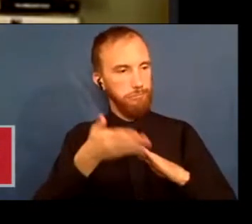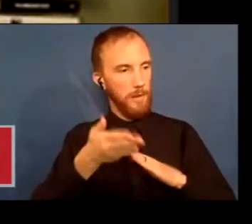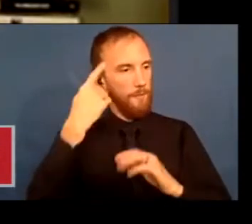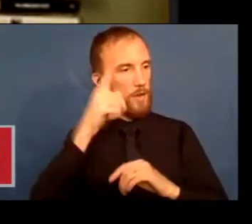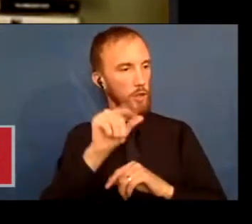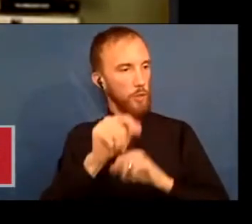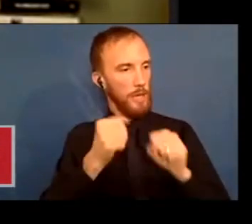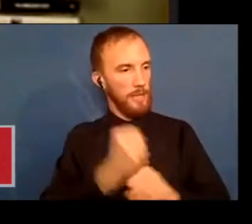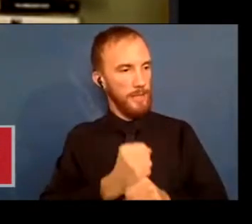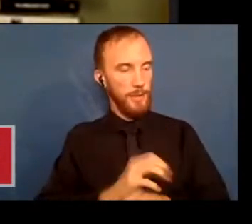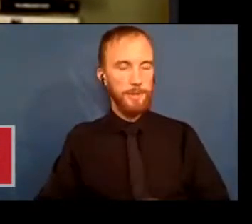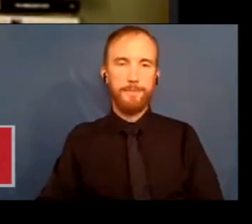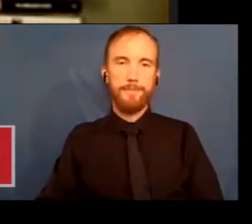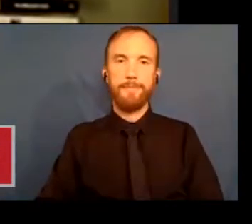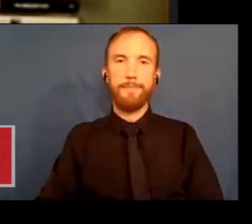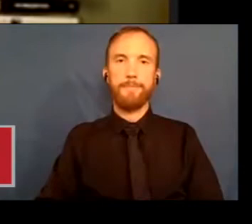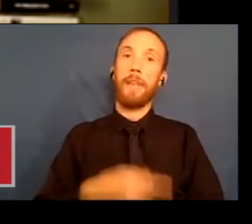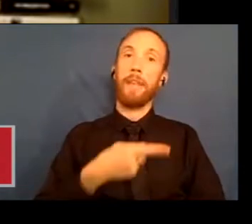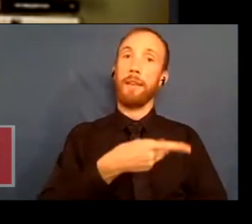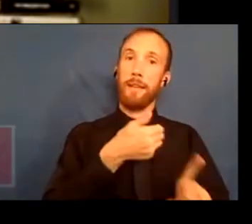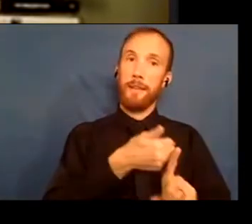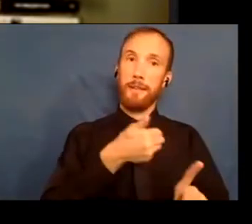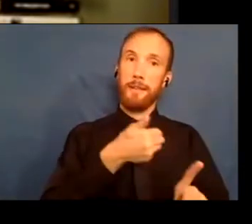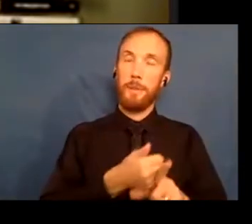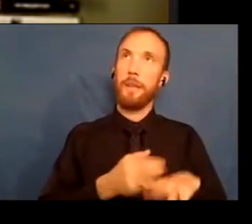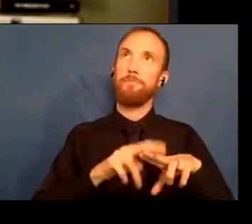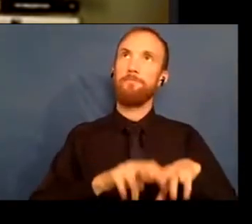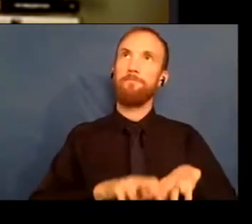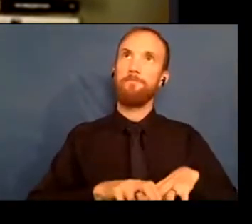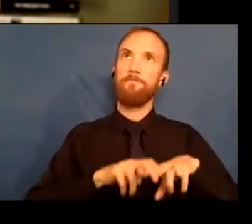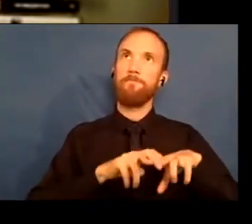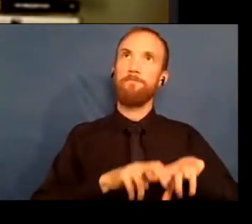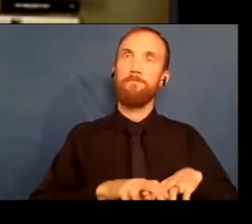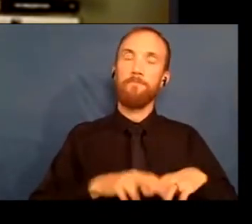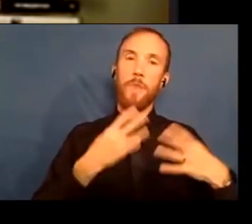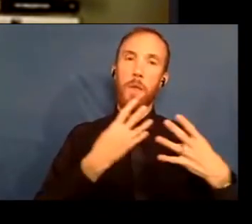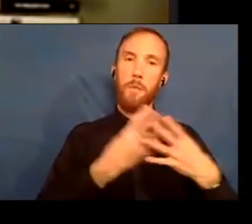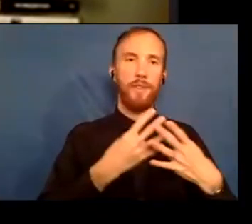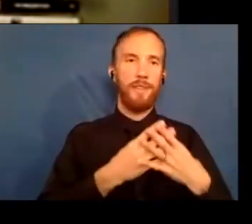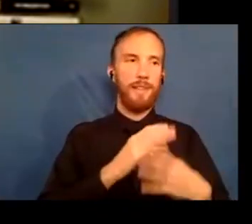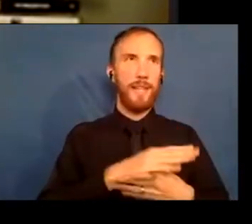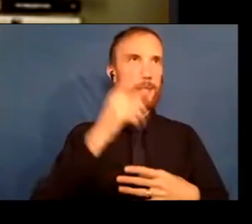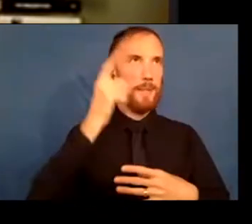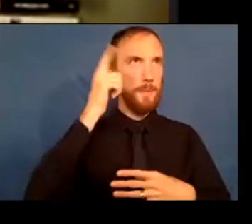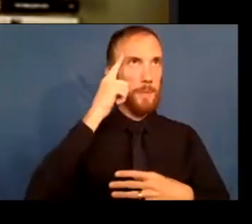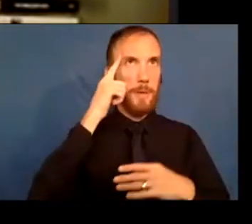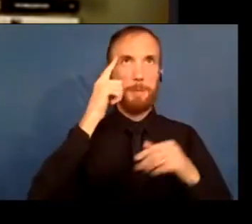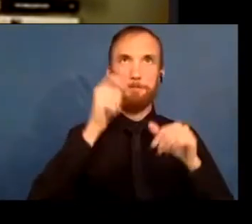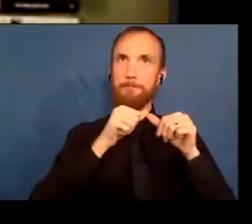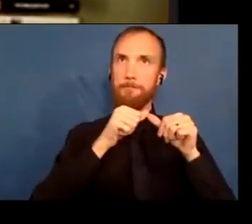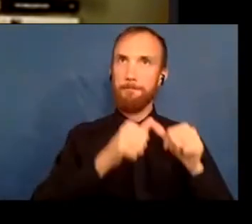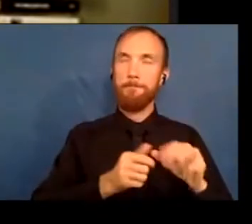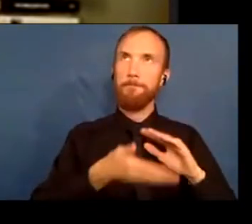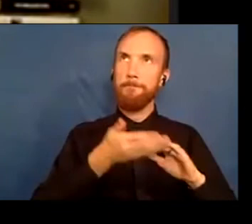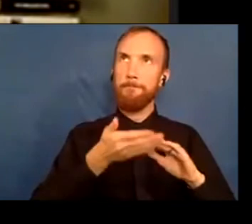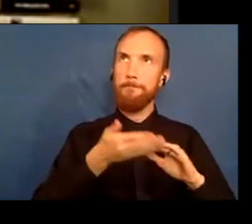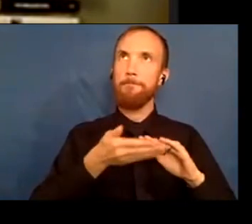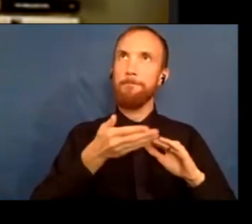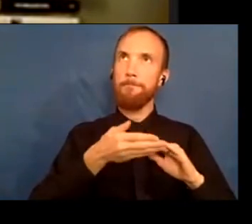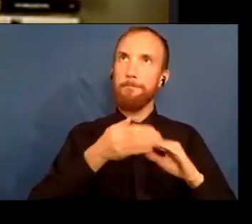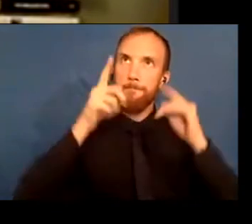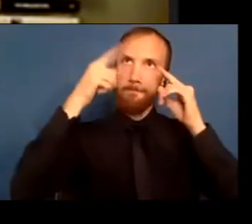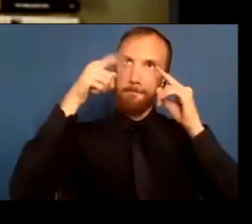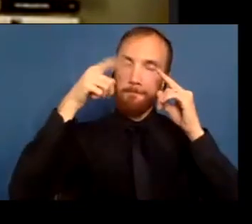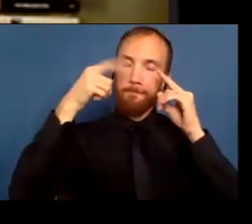sitting in prison did have a very functional brain, and he wrote, you know, thousands of pages